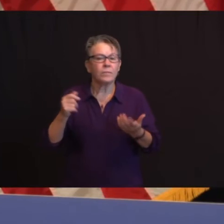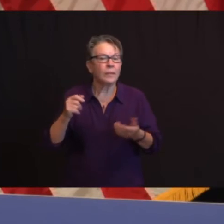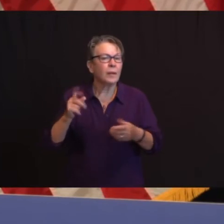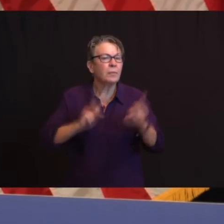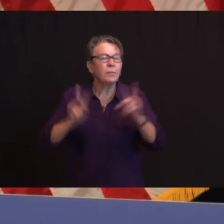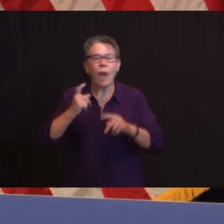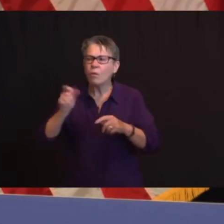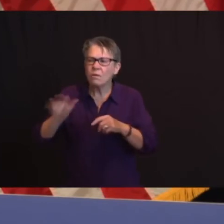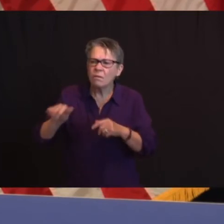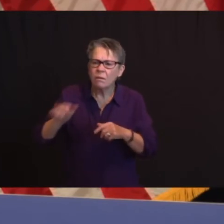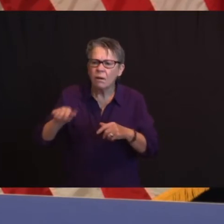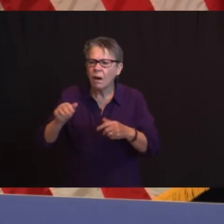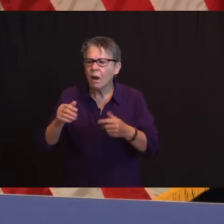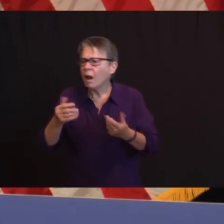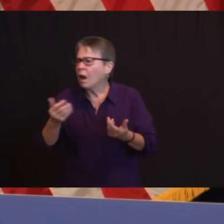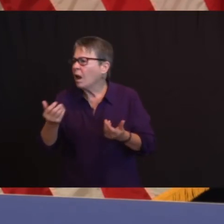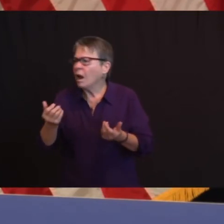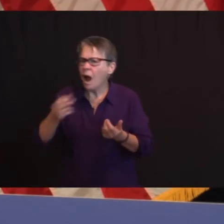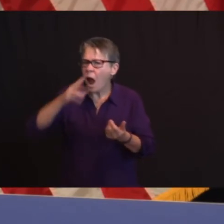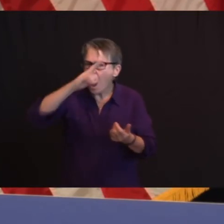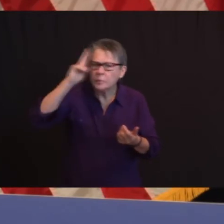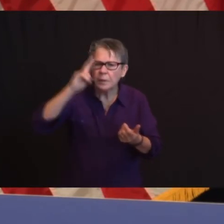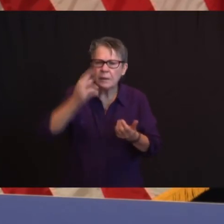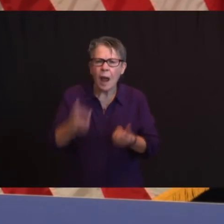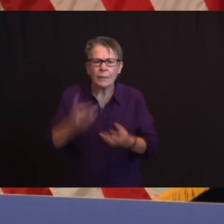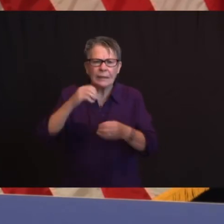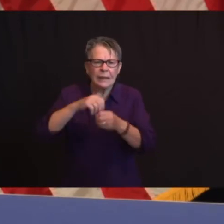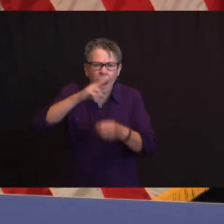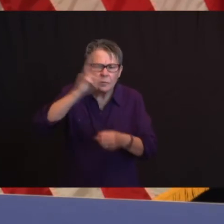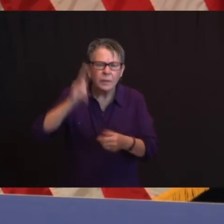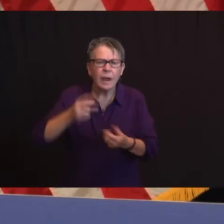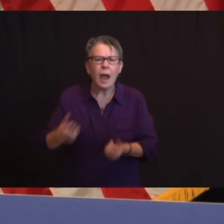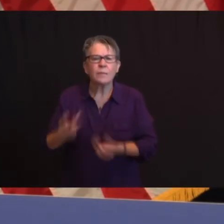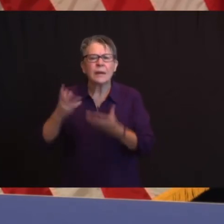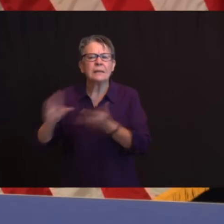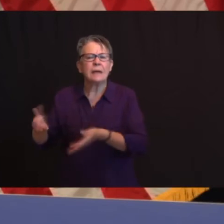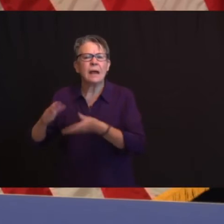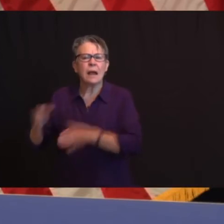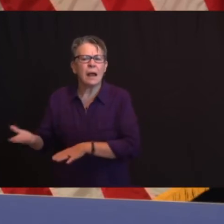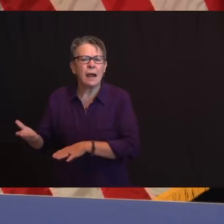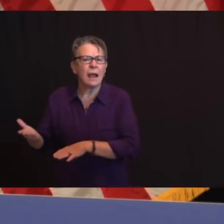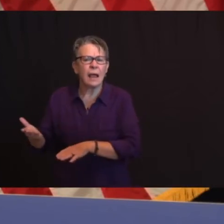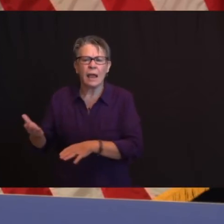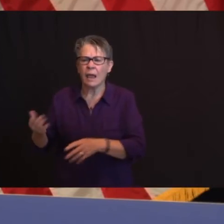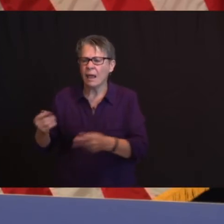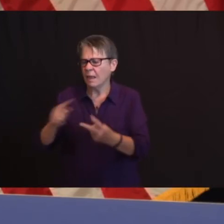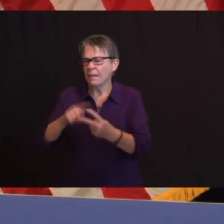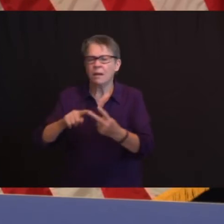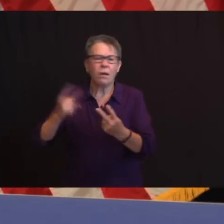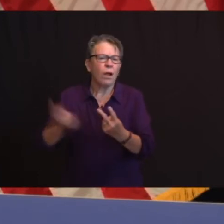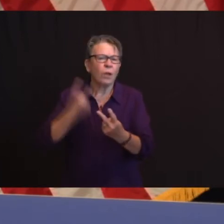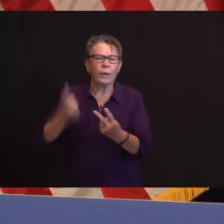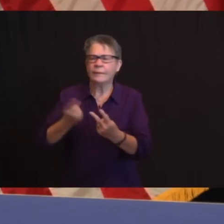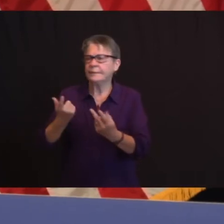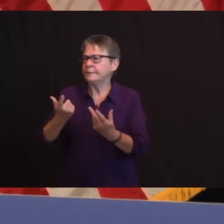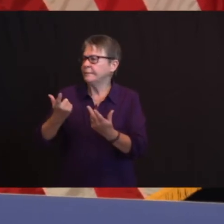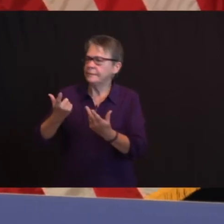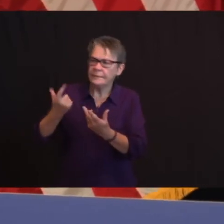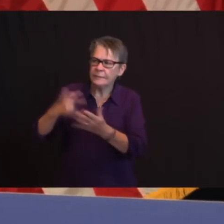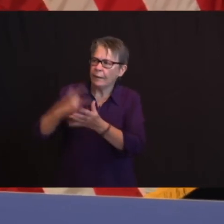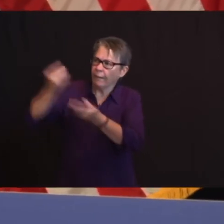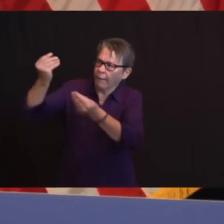indicators. We would not be surprised to see more hospitalizations, more deaths over time as we see cases rise over time. That number is going to